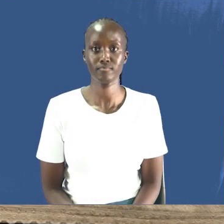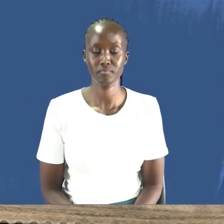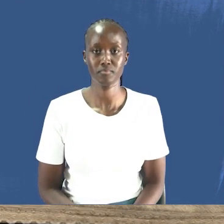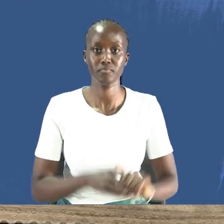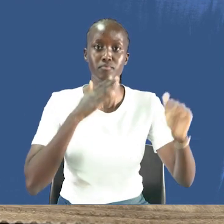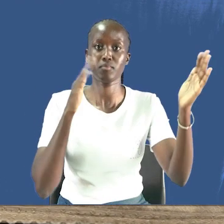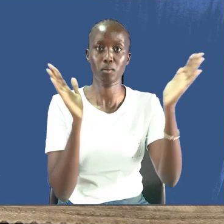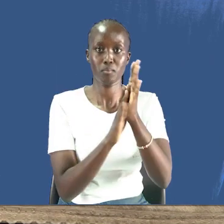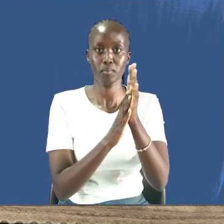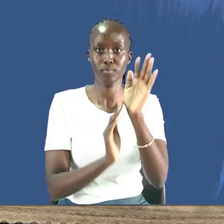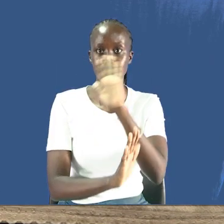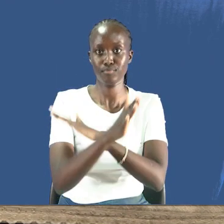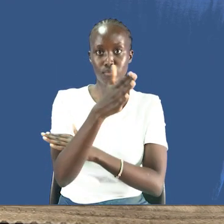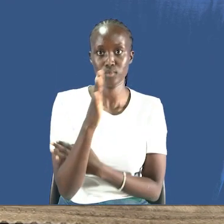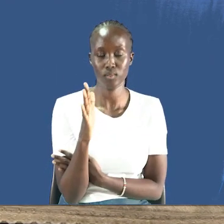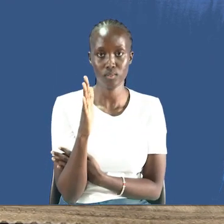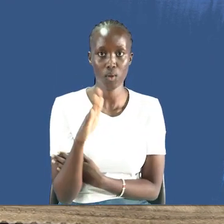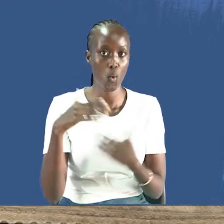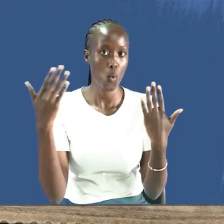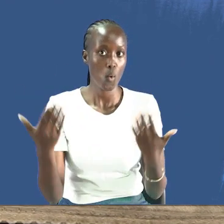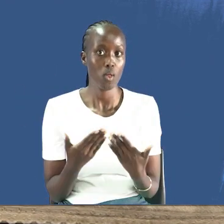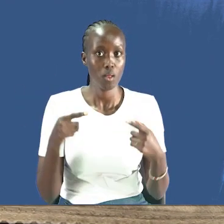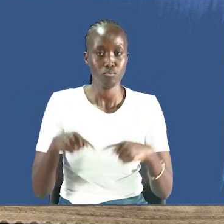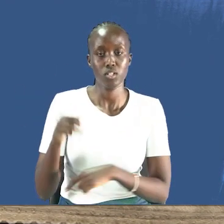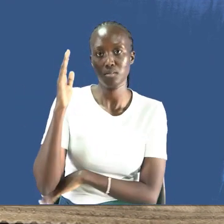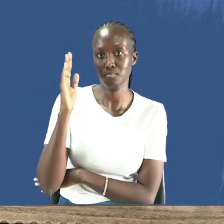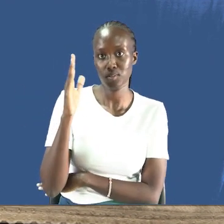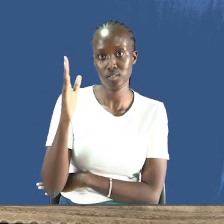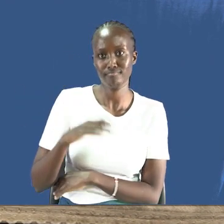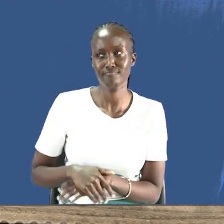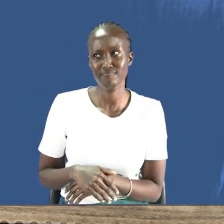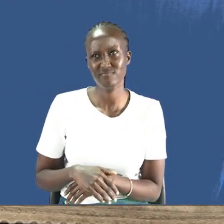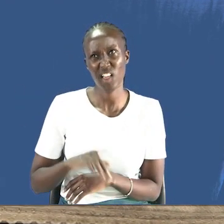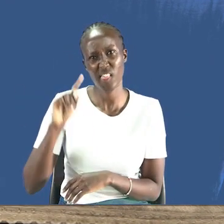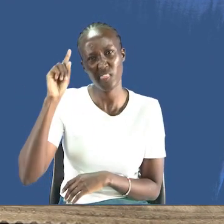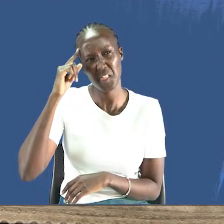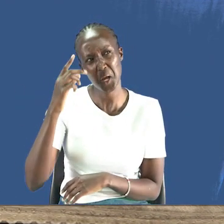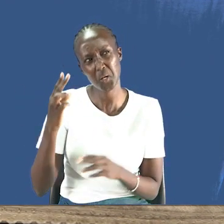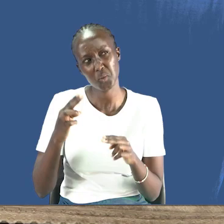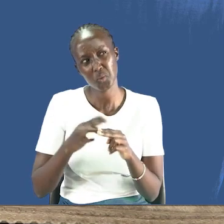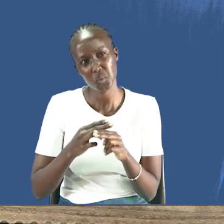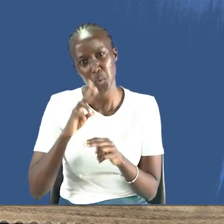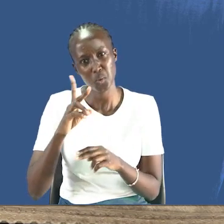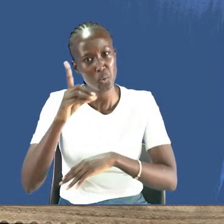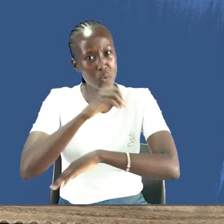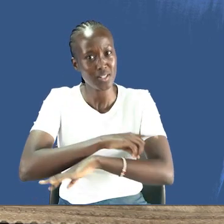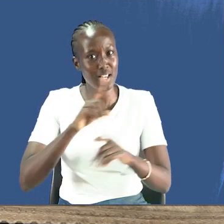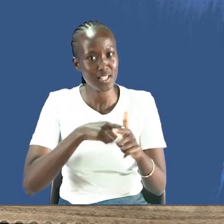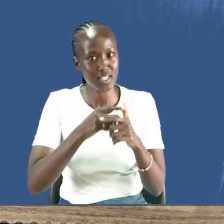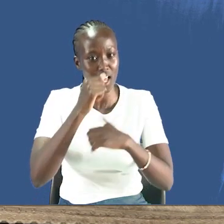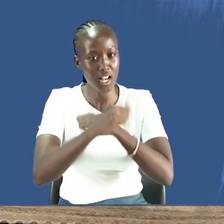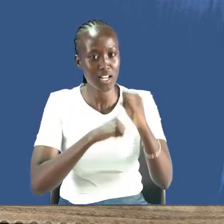Praise God. Welcome to today's devotion. It's only 2 days to New Year.